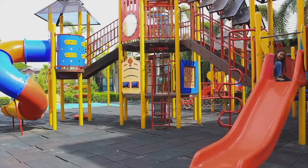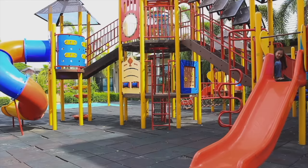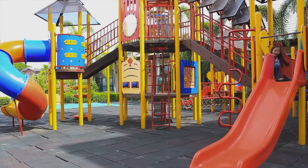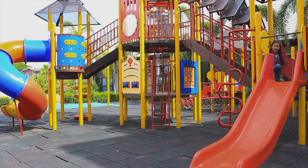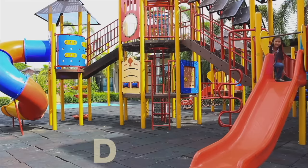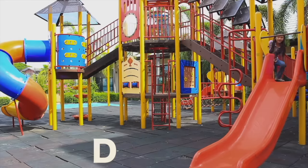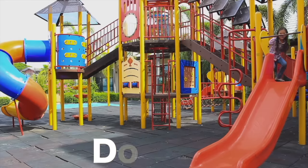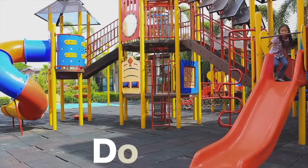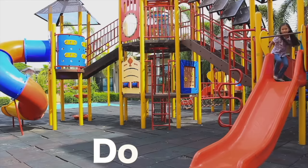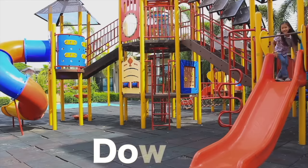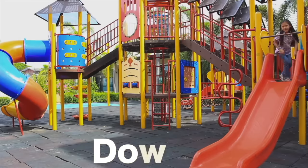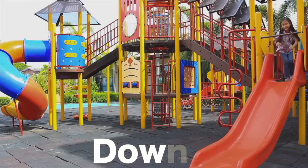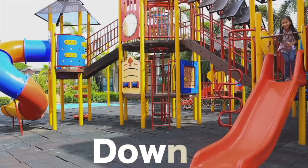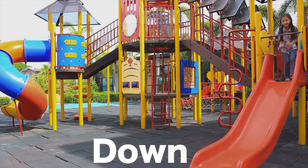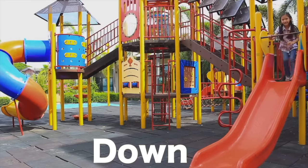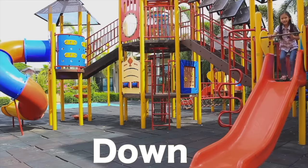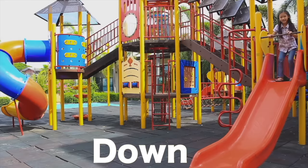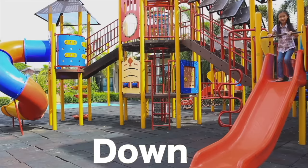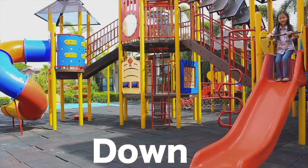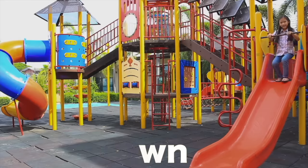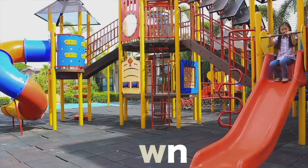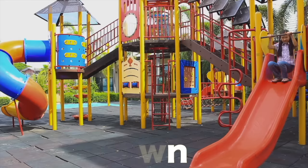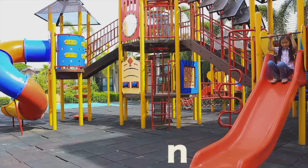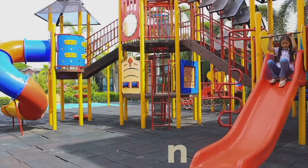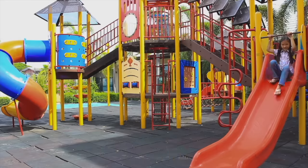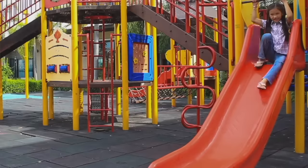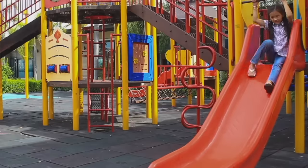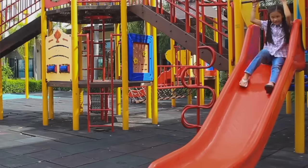she's gonna go down the slide.